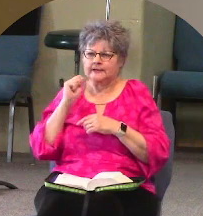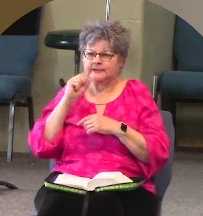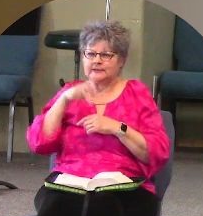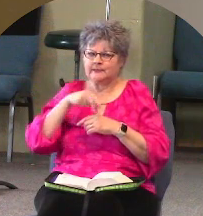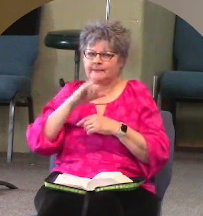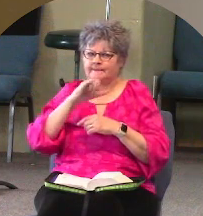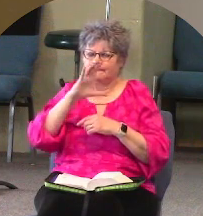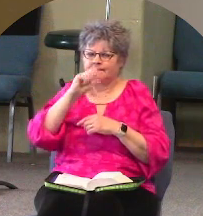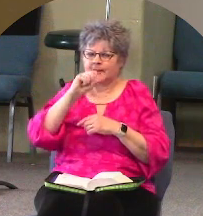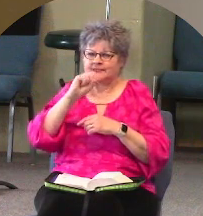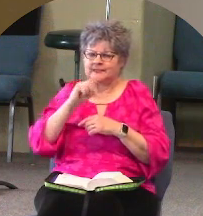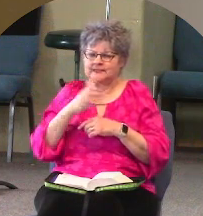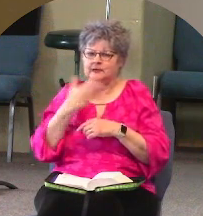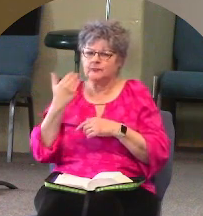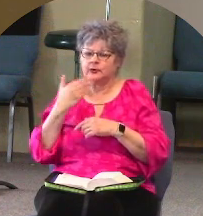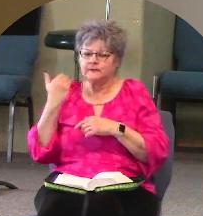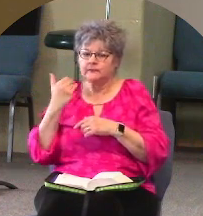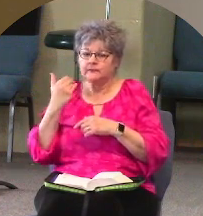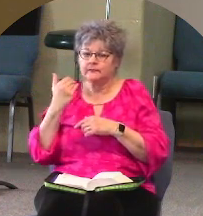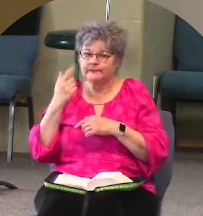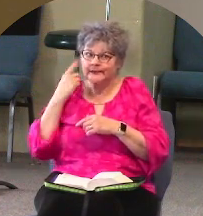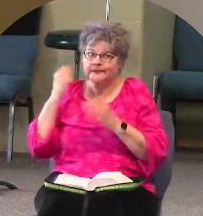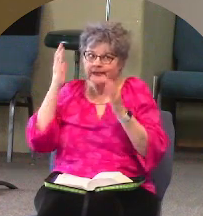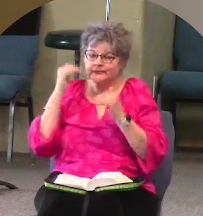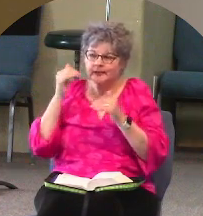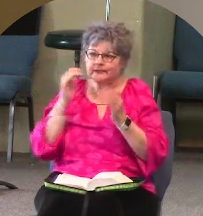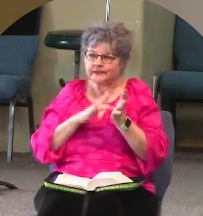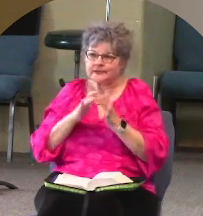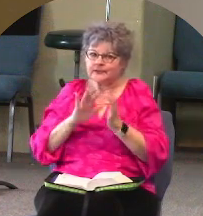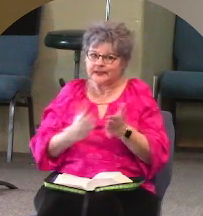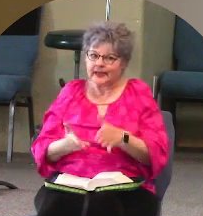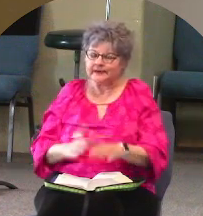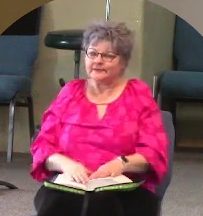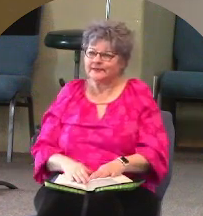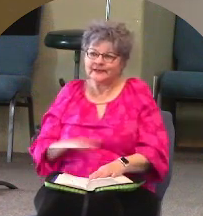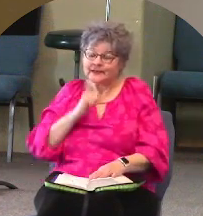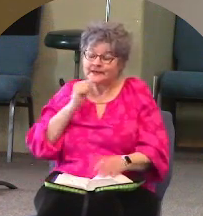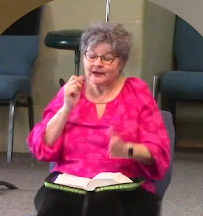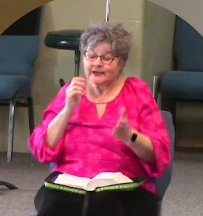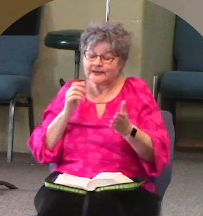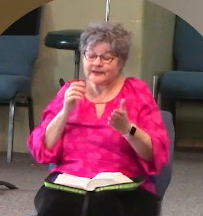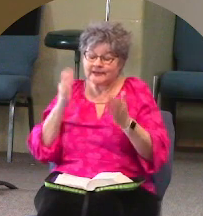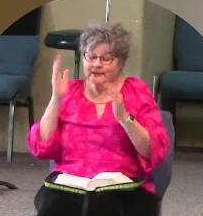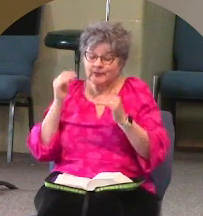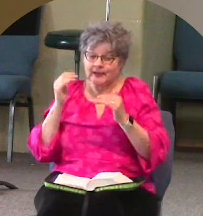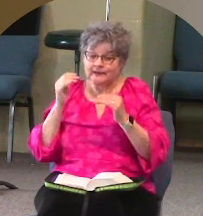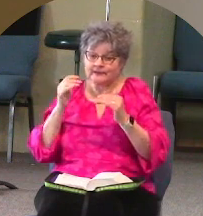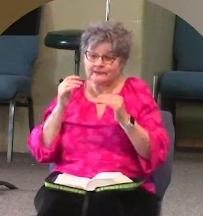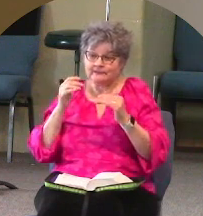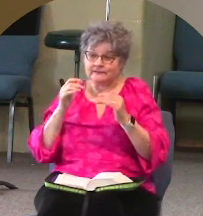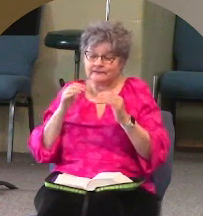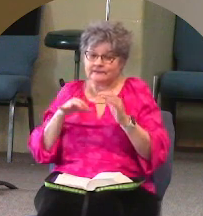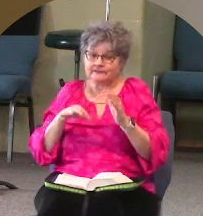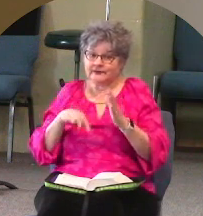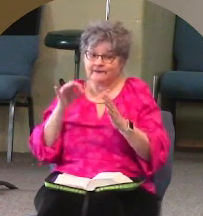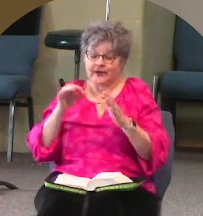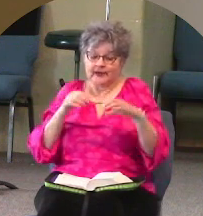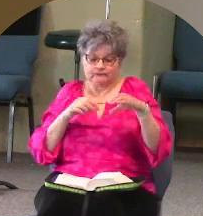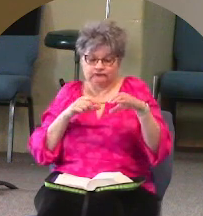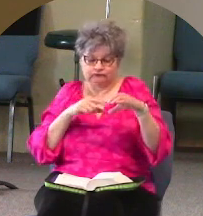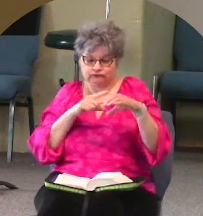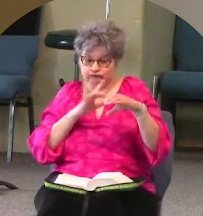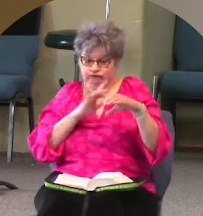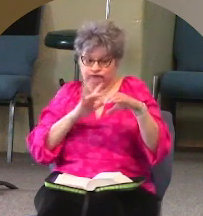Because they expected Jesus to be dead. They did not expect to find the tomb empty. And so what they did was they